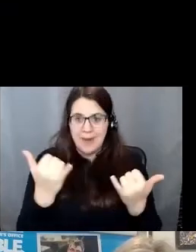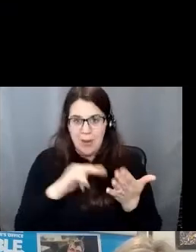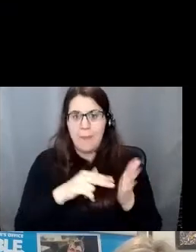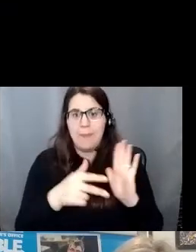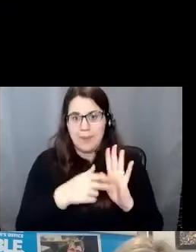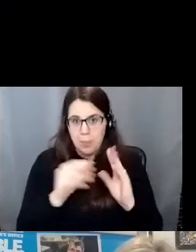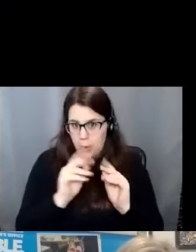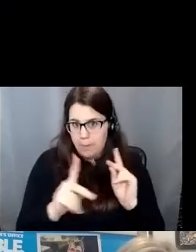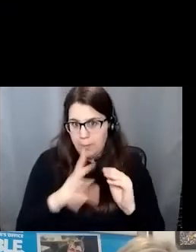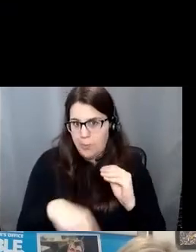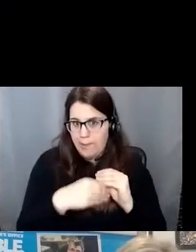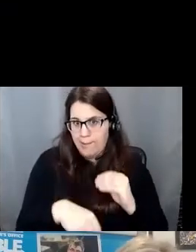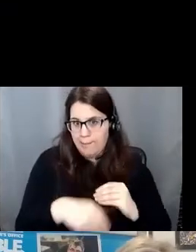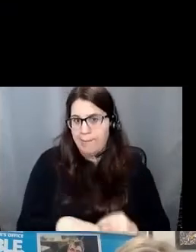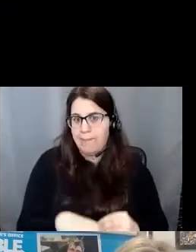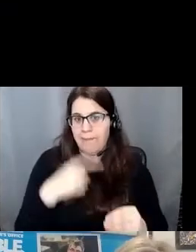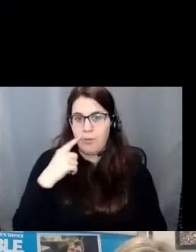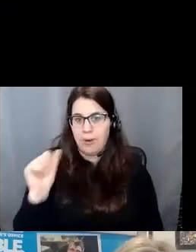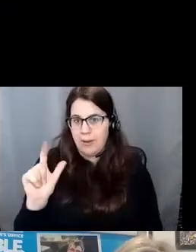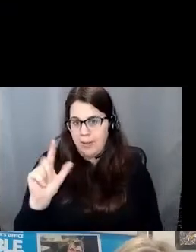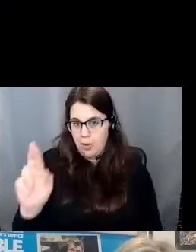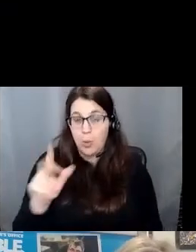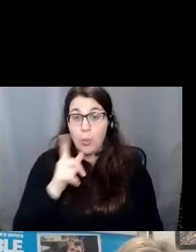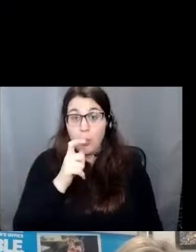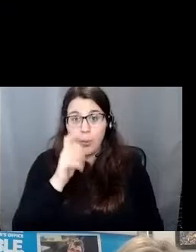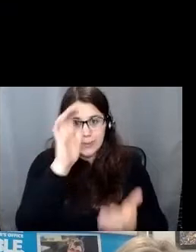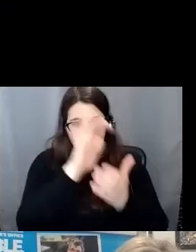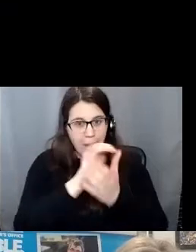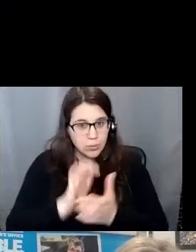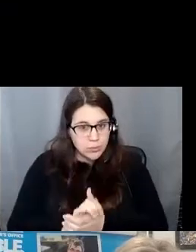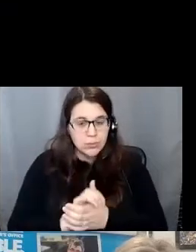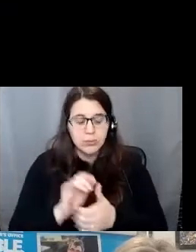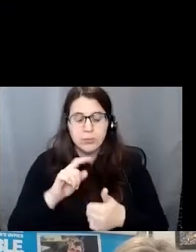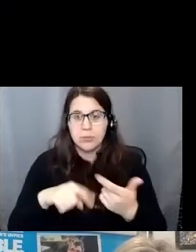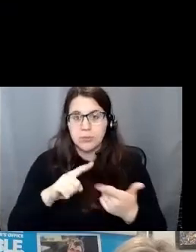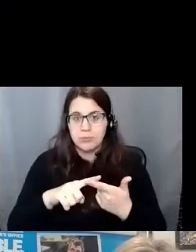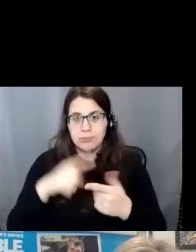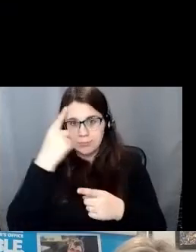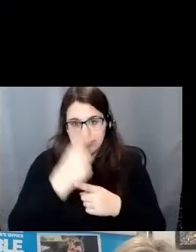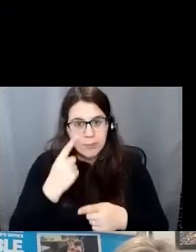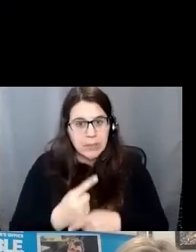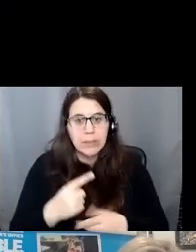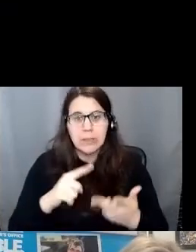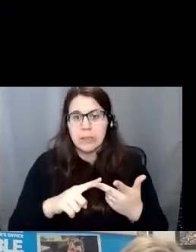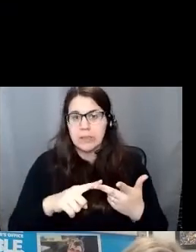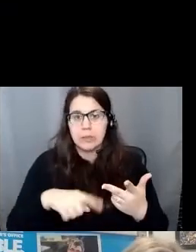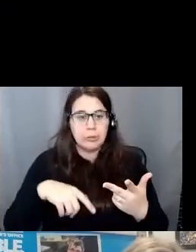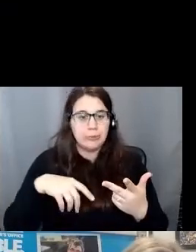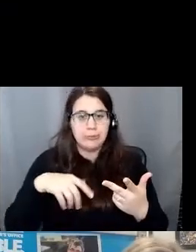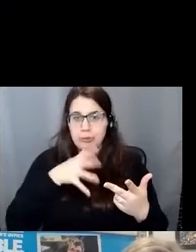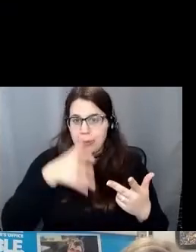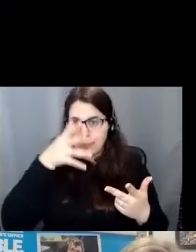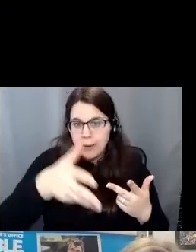individuals that is on the list, to include a spouse, a sibling, a grandparent, and a Social